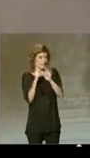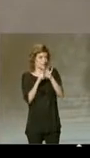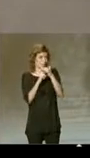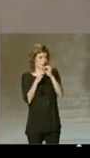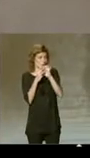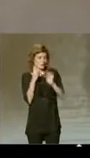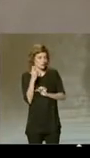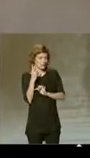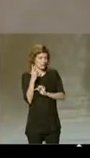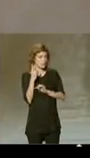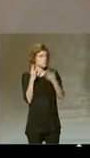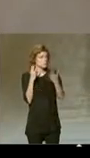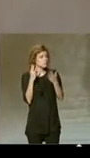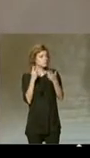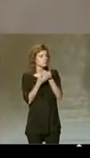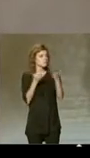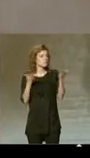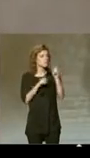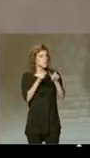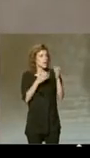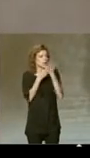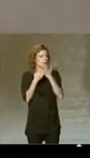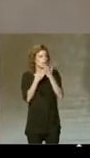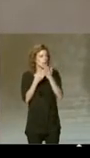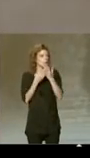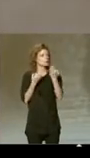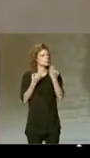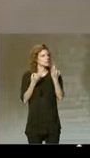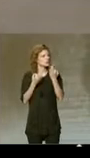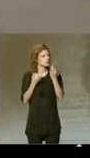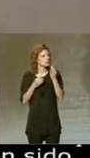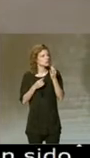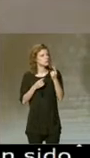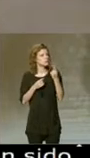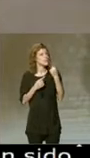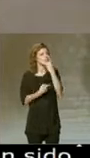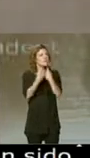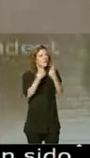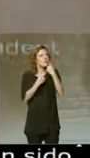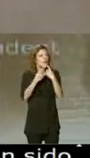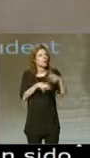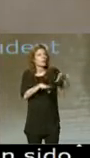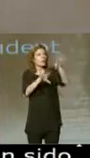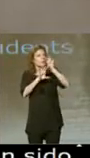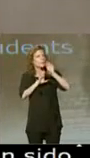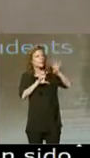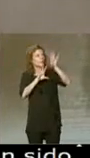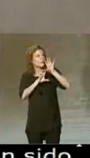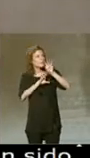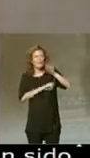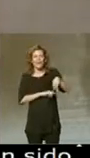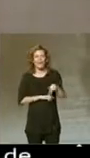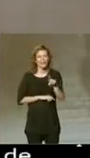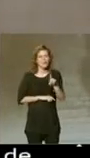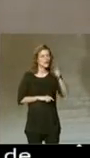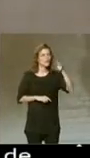If you notice, these are 3 examples in which students are just the ones who are perceiving the